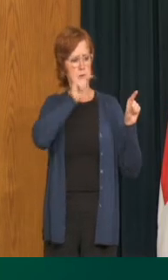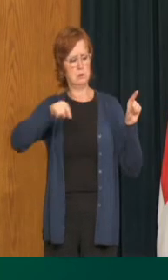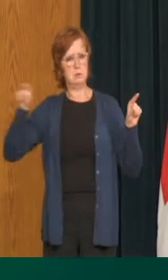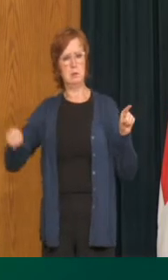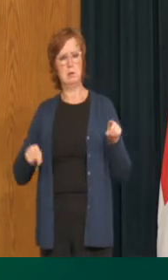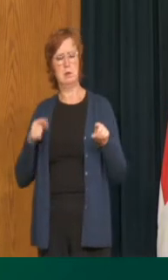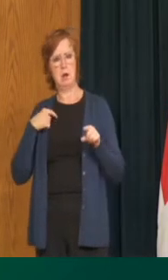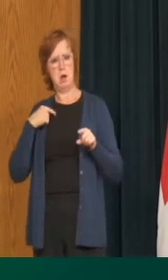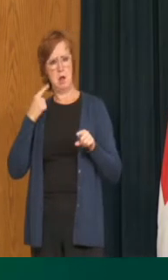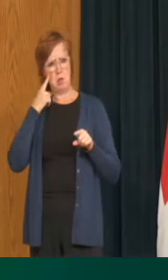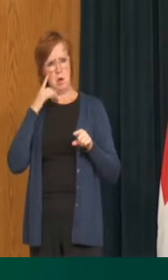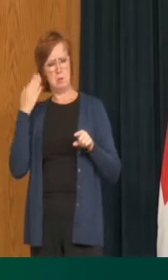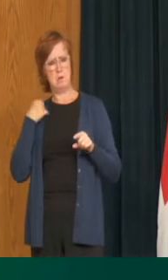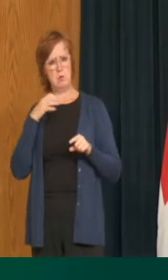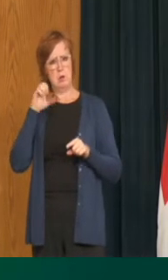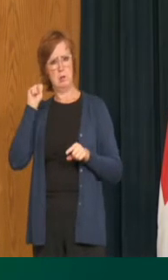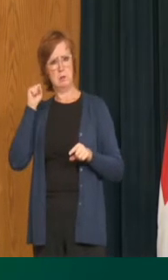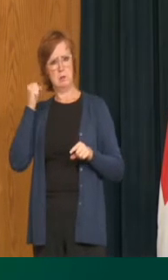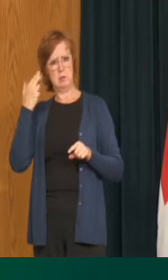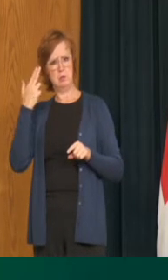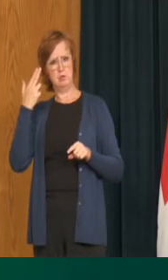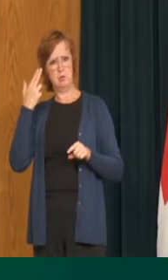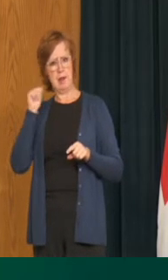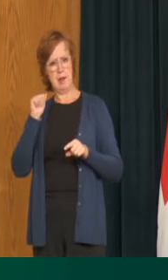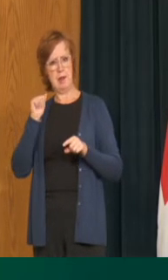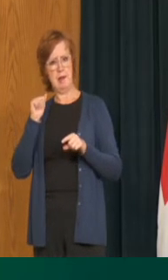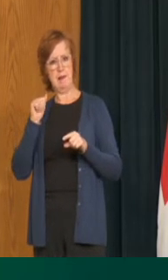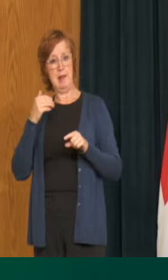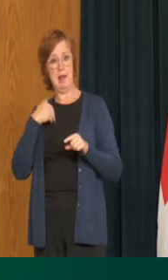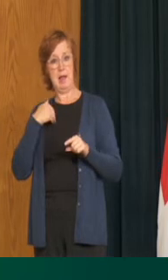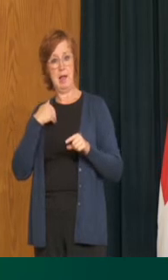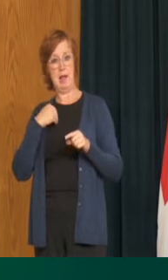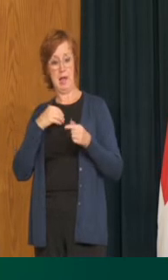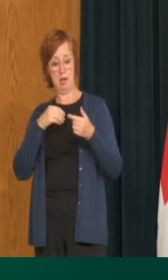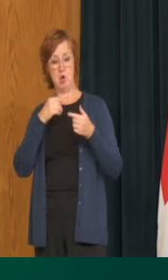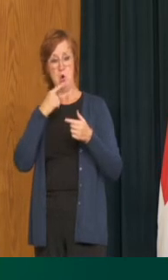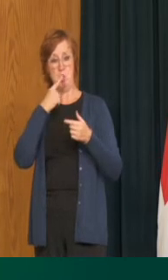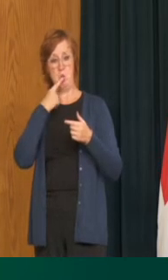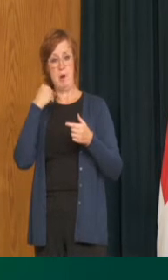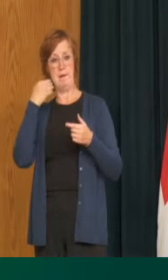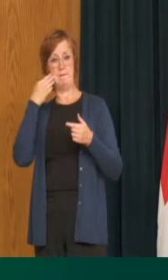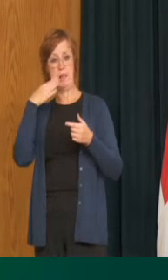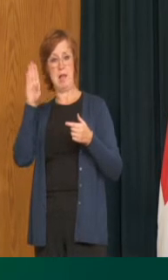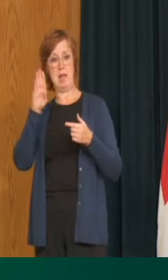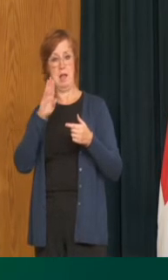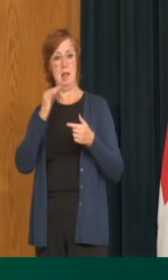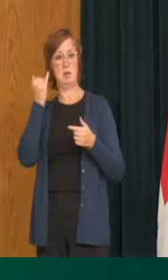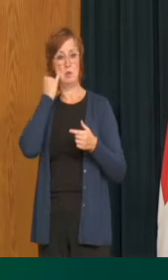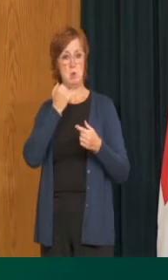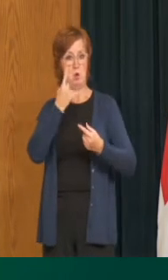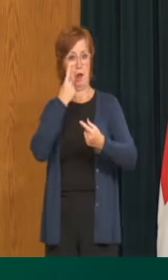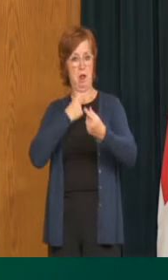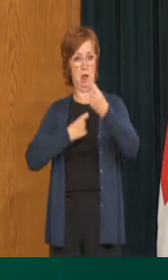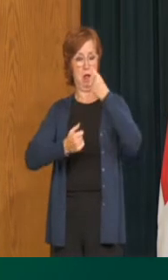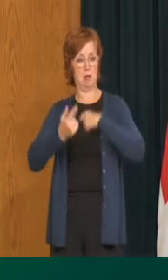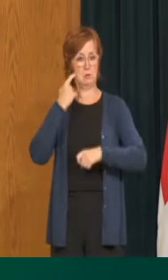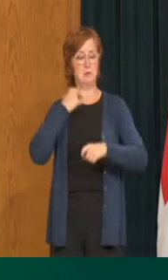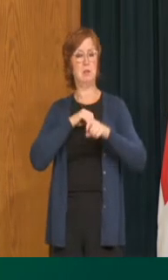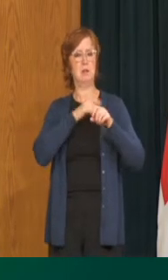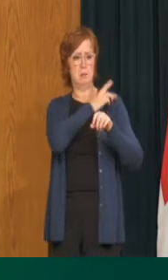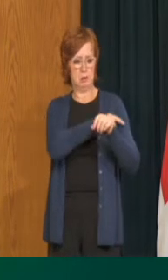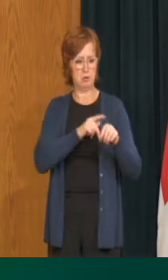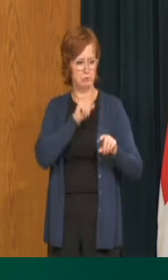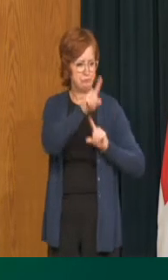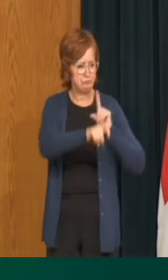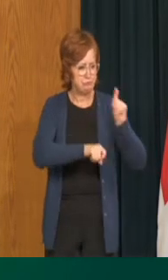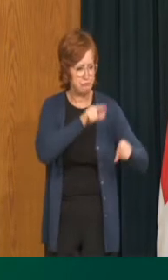the SHA's screening policy where they would ask people if they had traveled between provinces, and it would cause a flag if they said that they had.